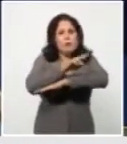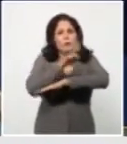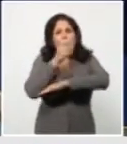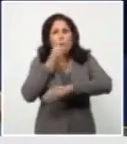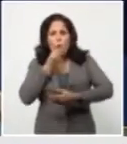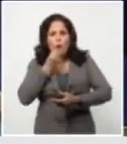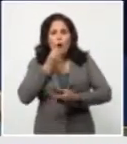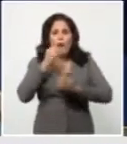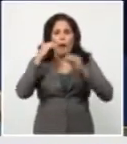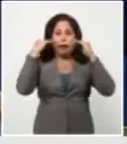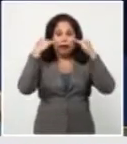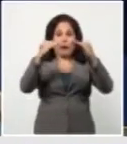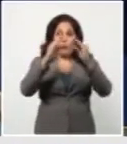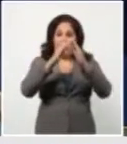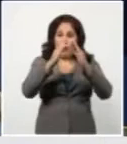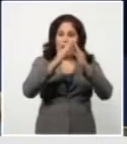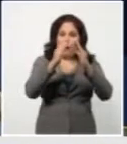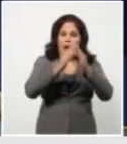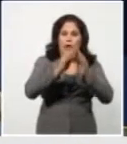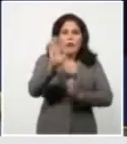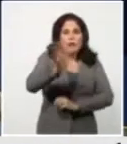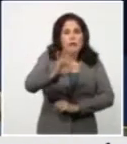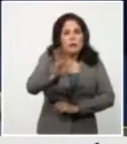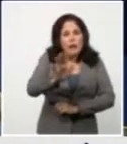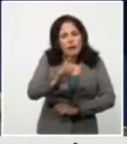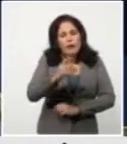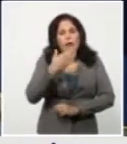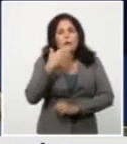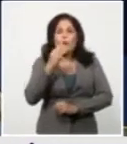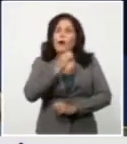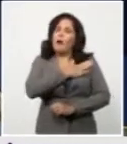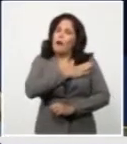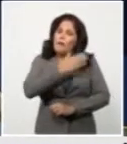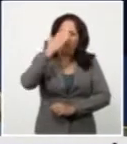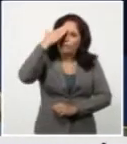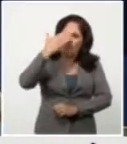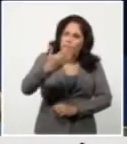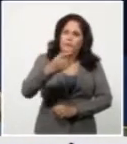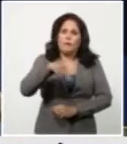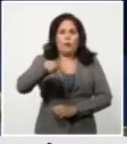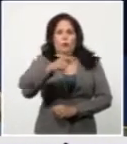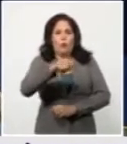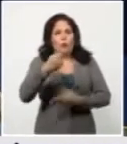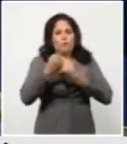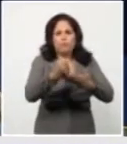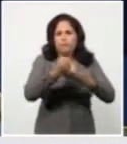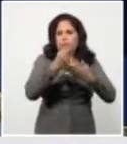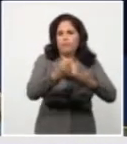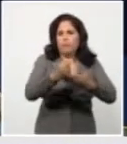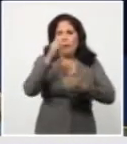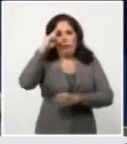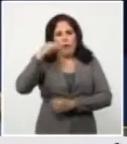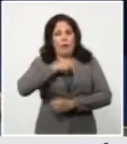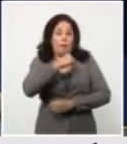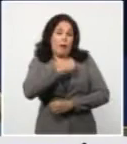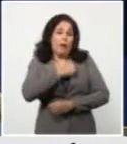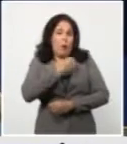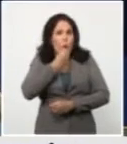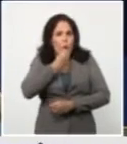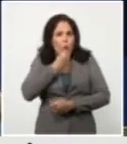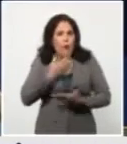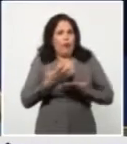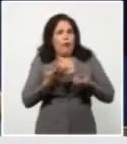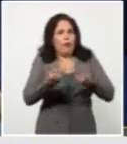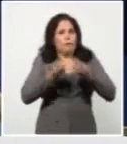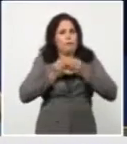balconies, their rooftops, and sidewalks to show them the